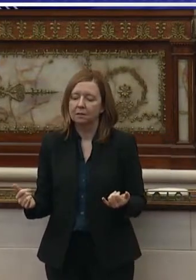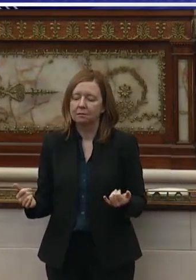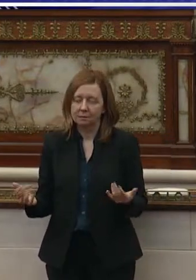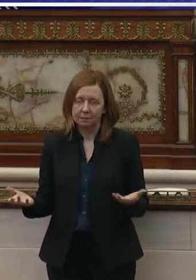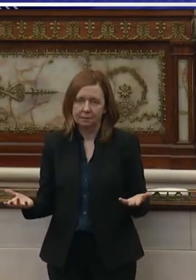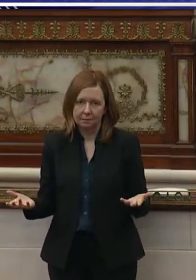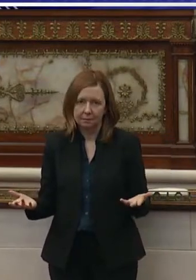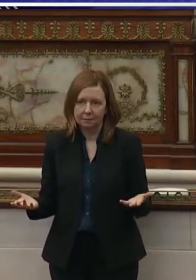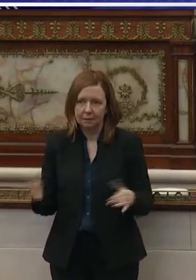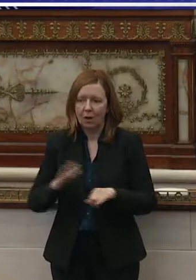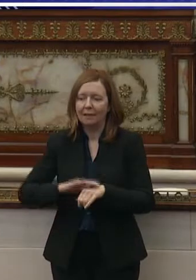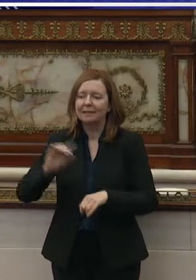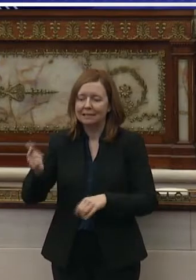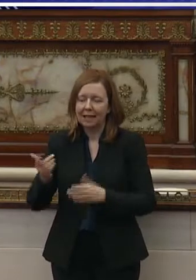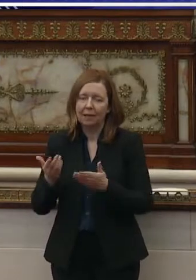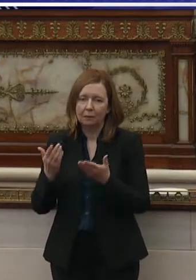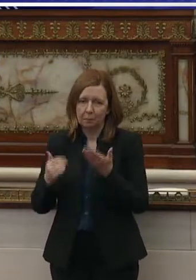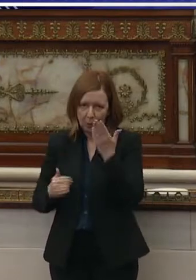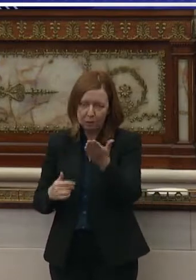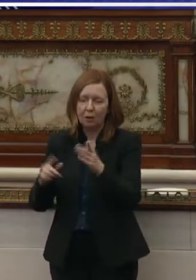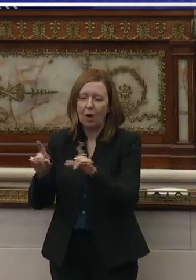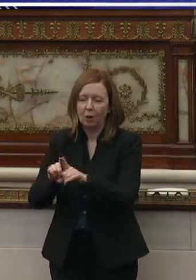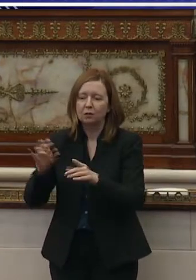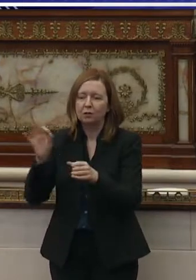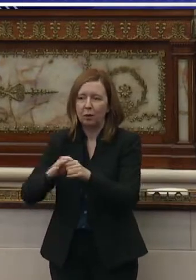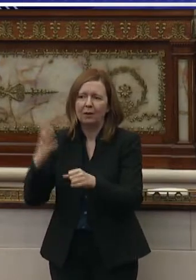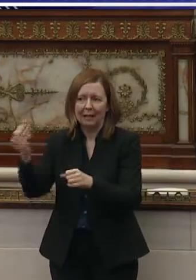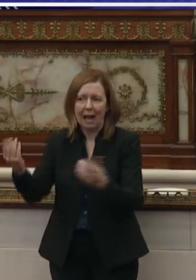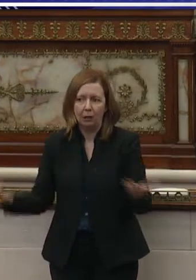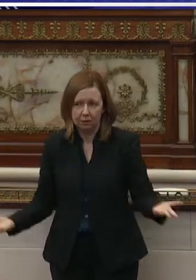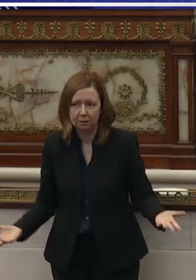subsequently on the second motion also voted it out,